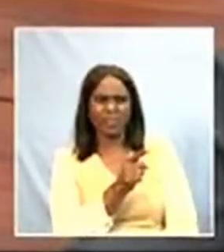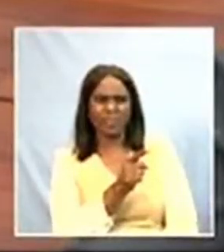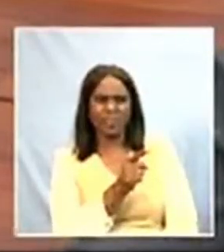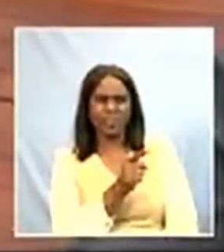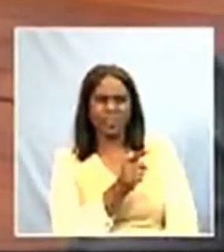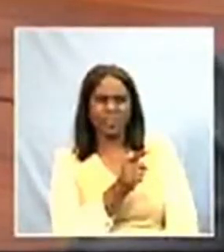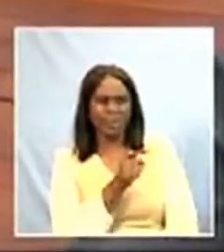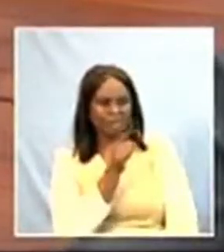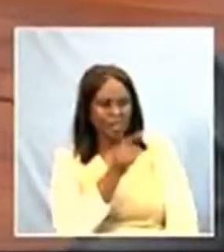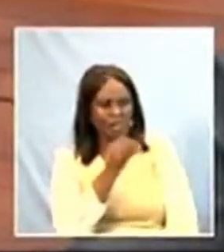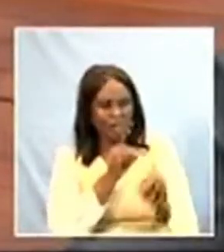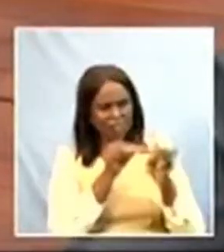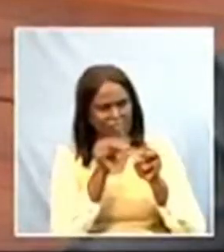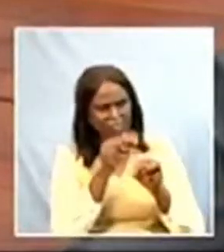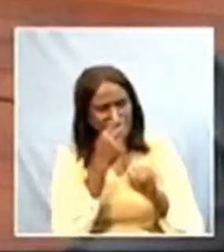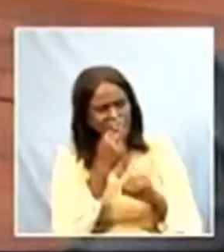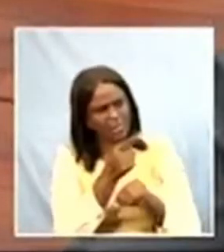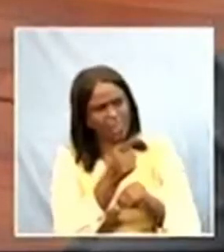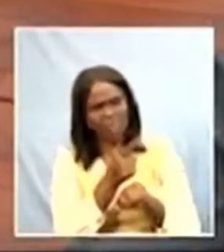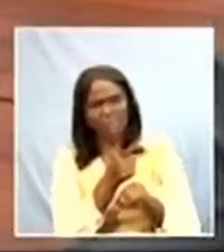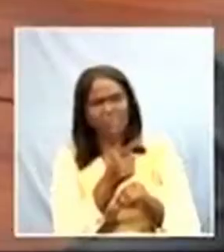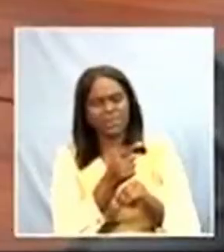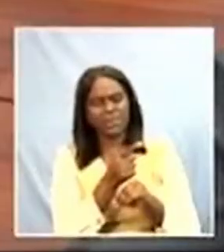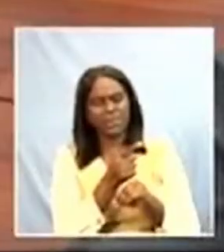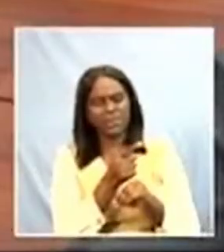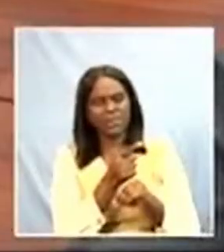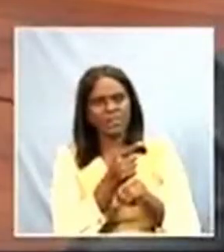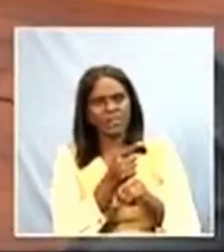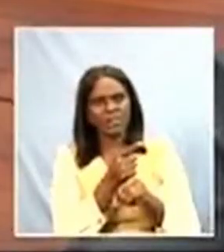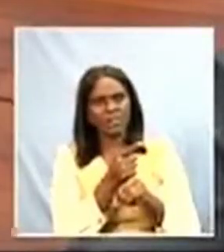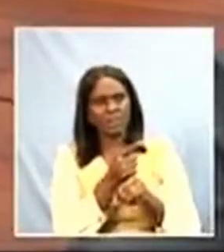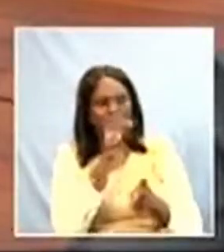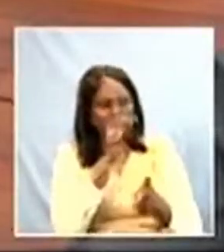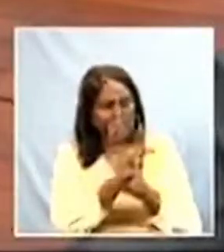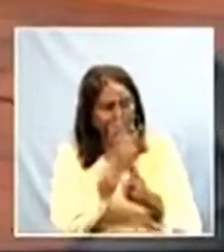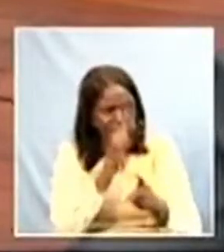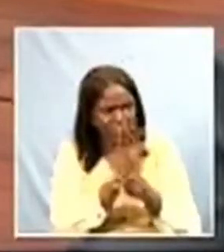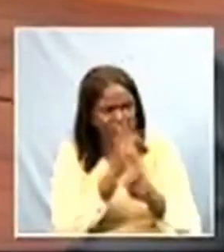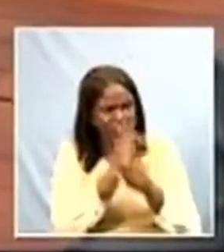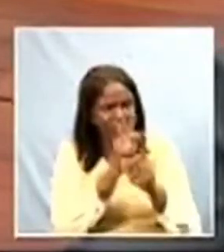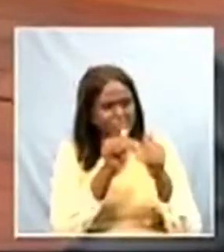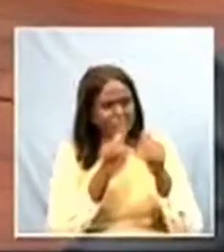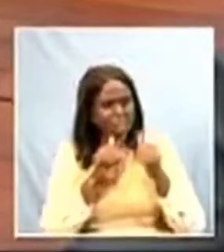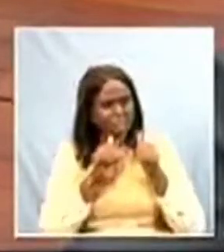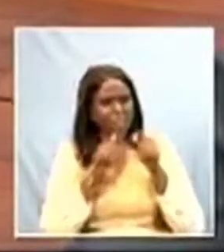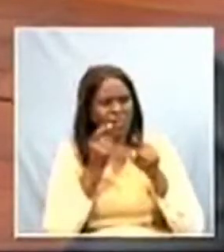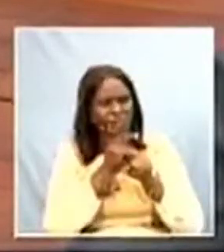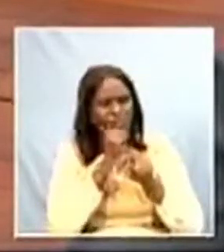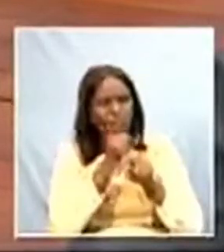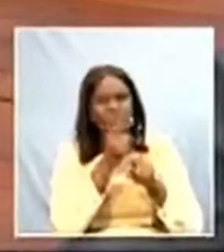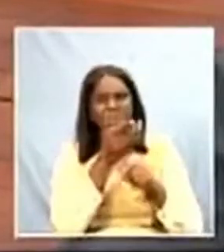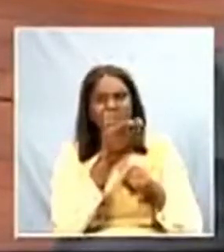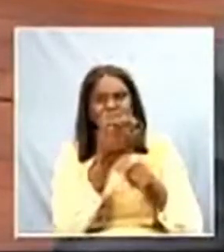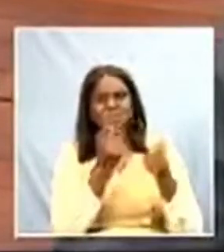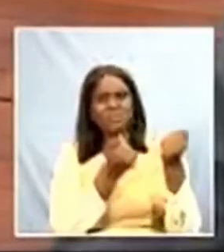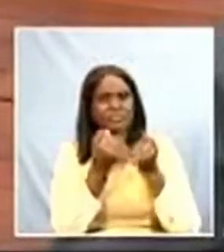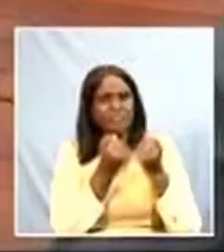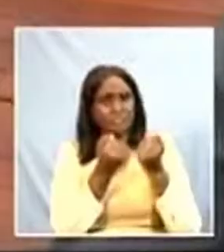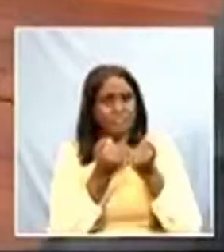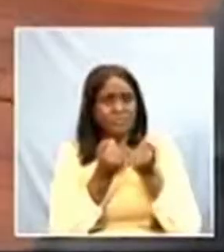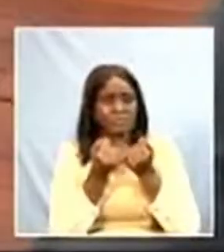how are we going to manage to look and keep a distance away from these